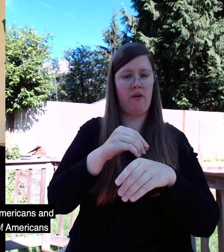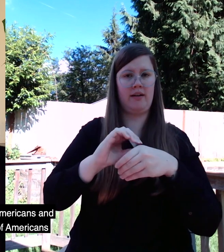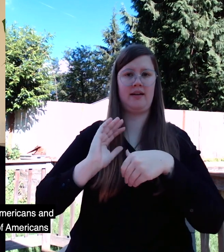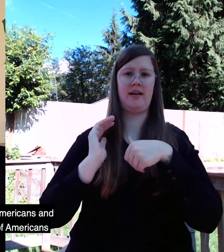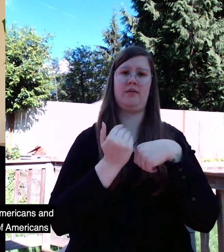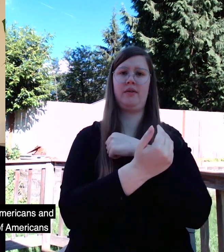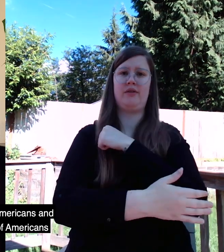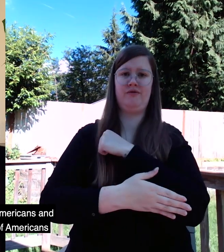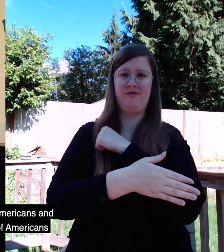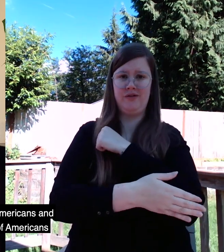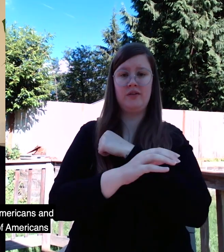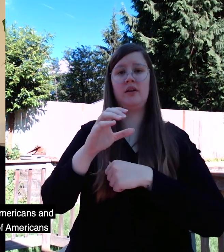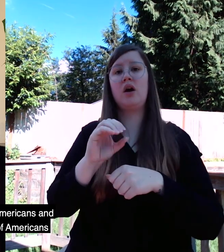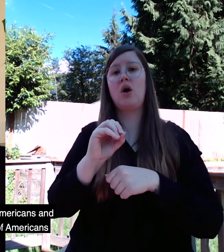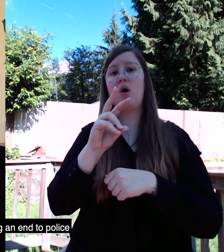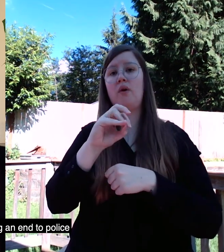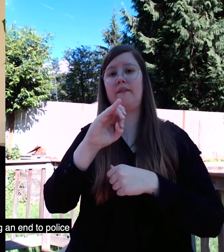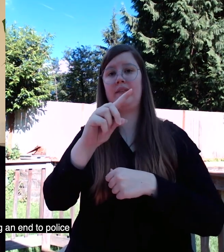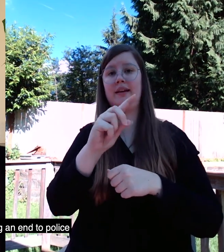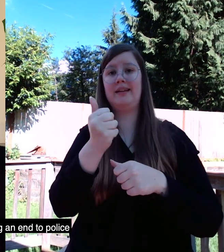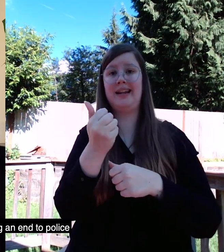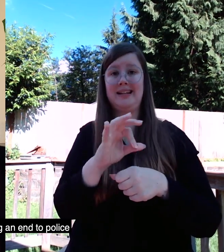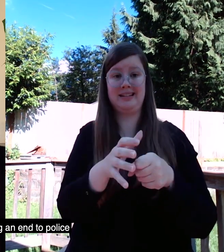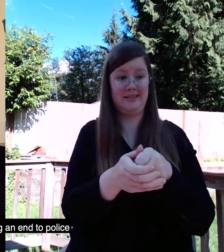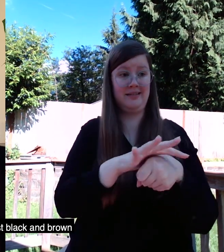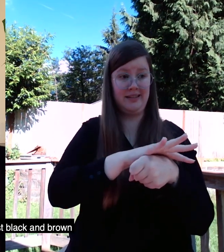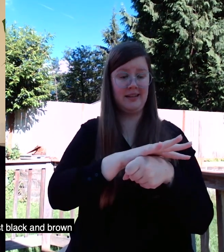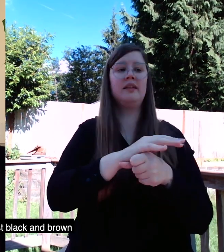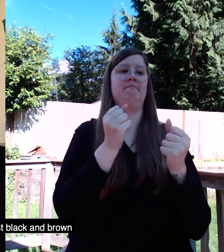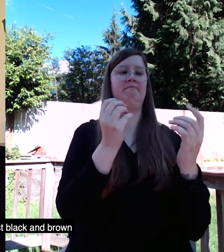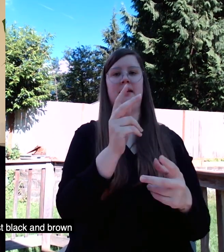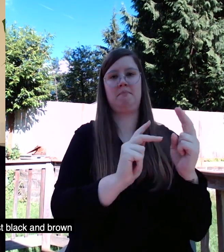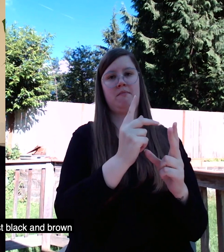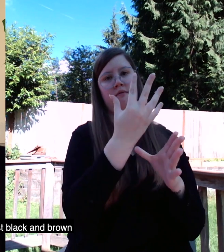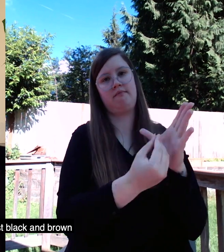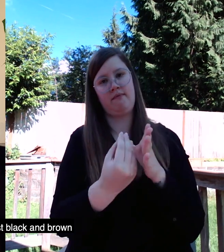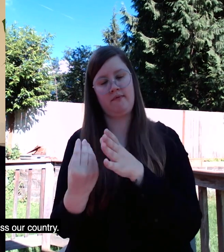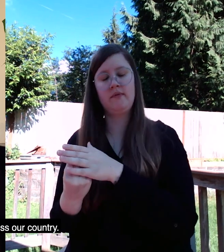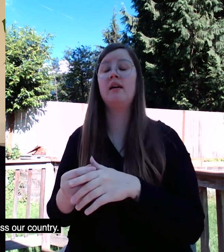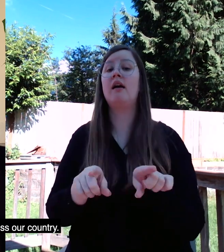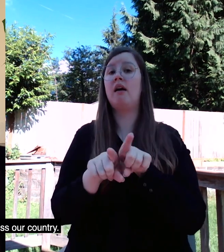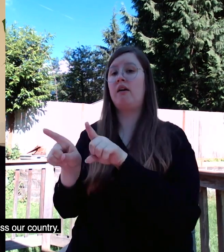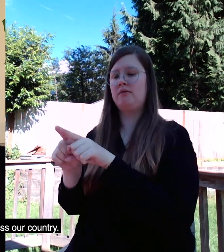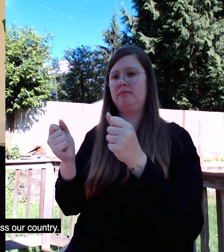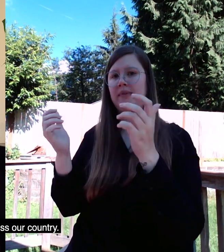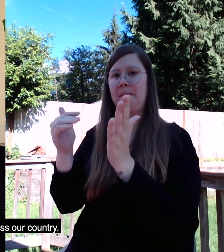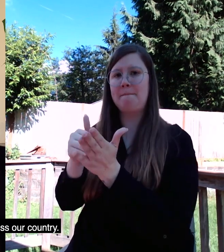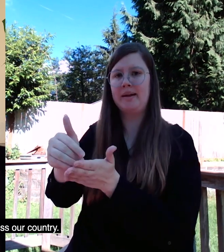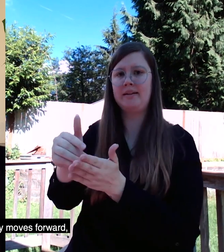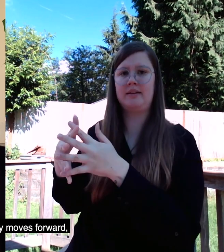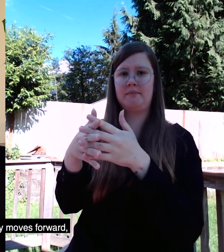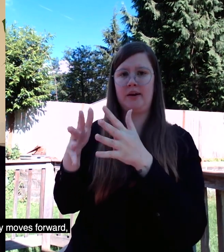over 100,000 Americans, and millions of Americans are demanding an end to police brutality against Black and Brown people across our